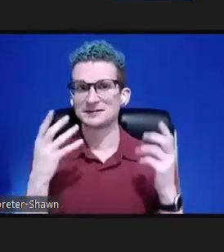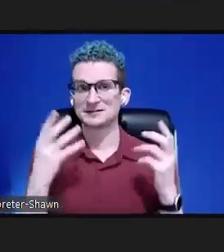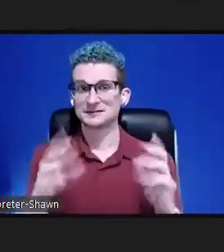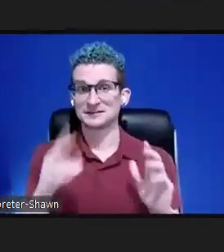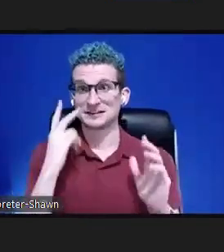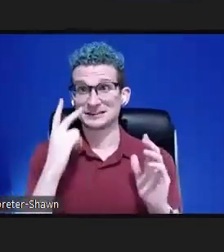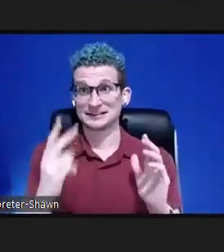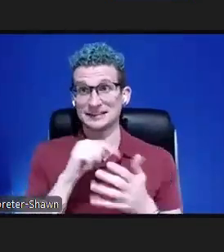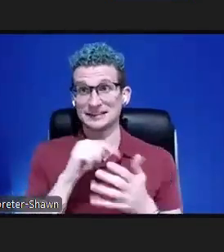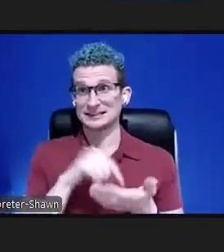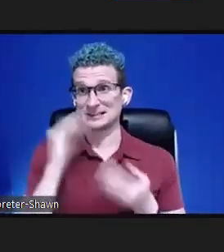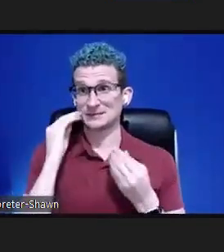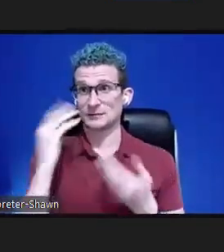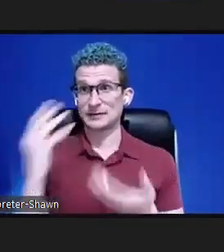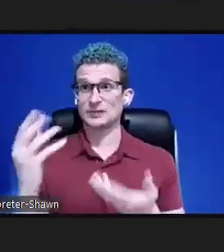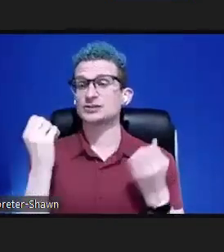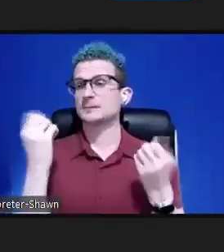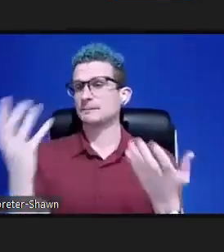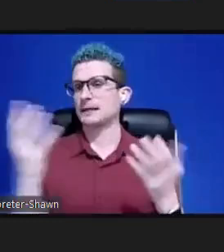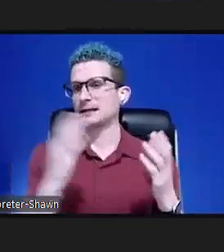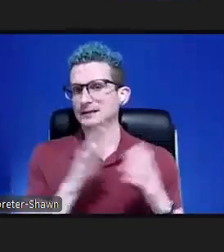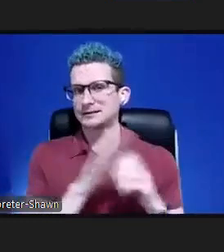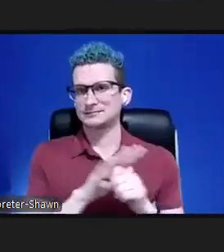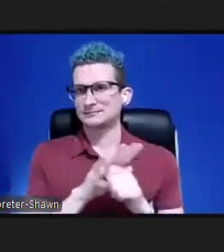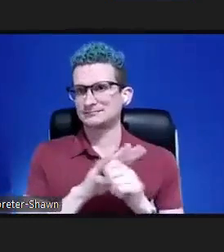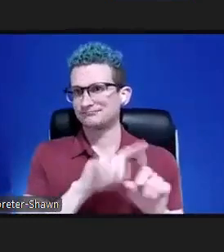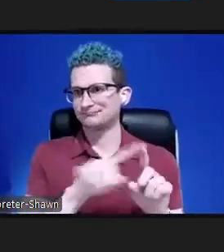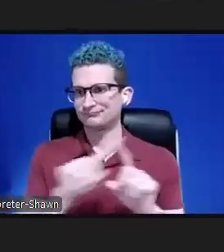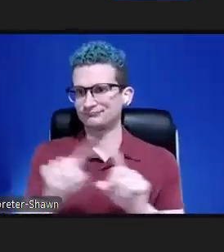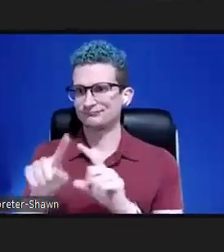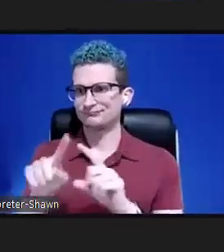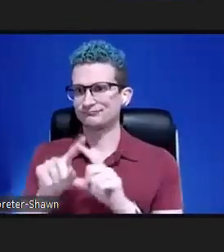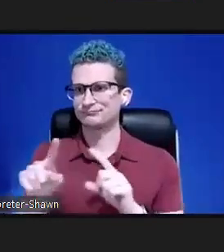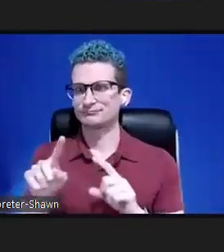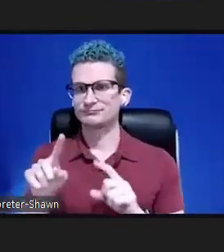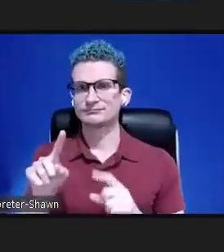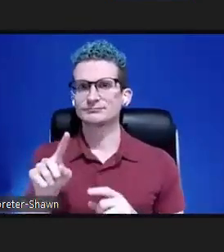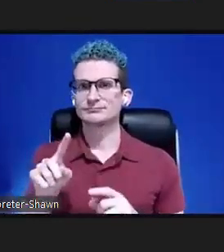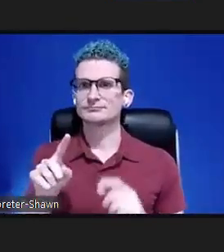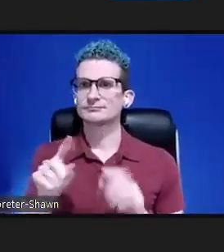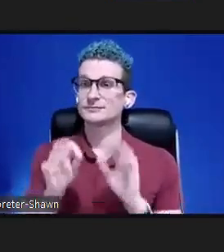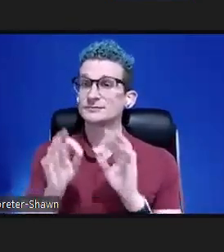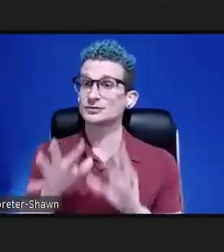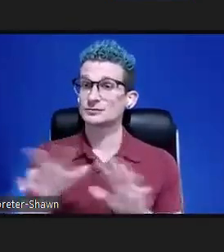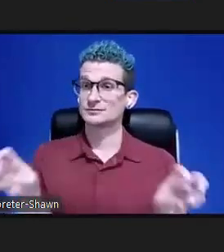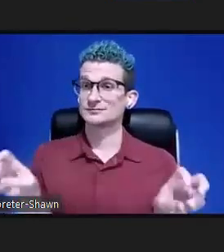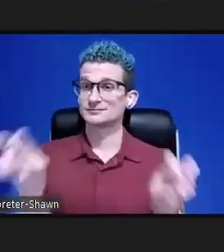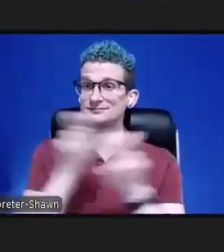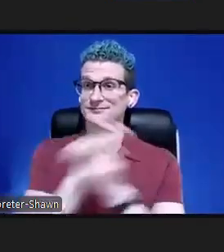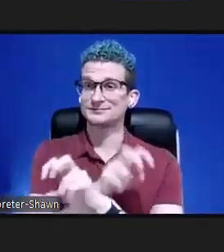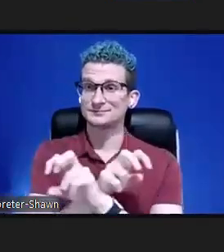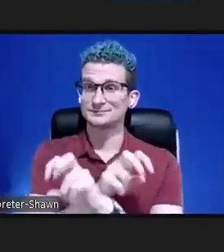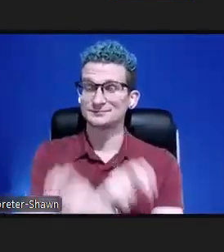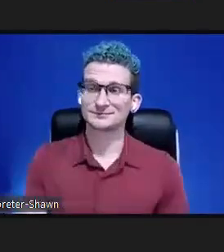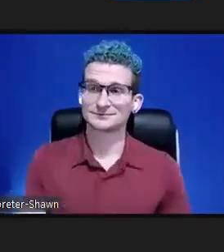areas. I wonder where we're at with year two planning. I believe we're like smack in the middle of